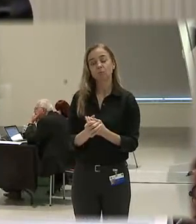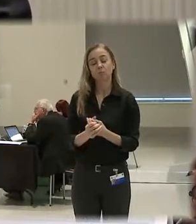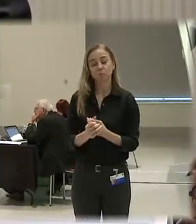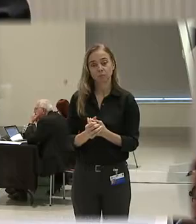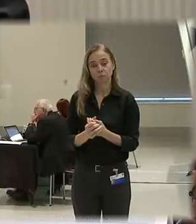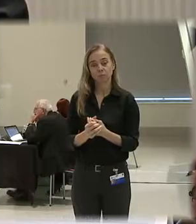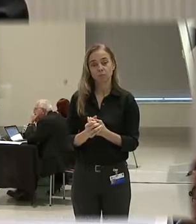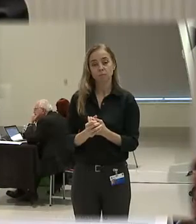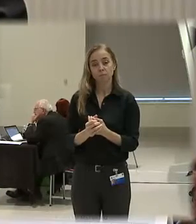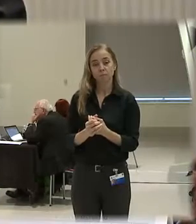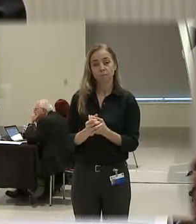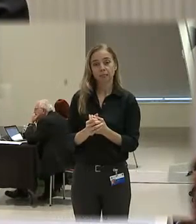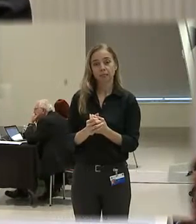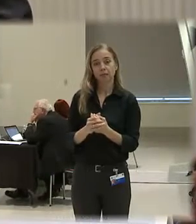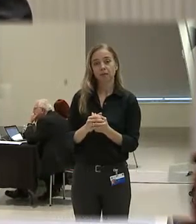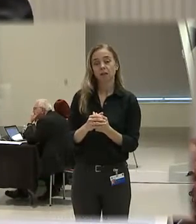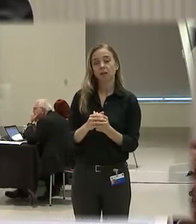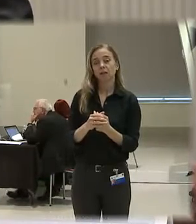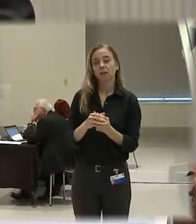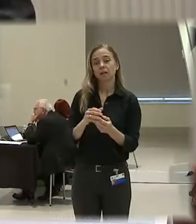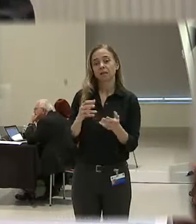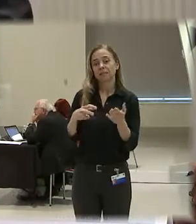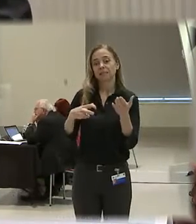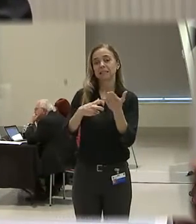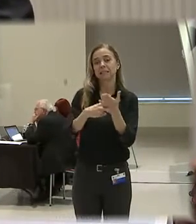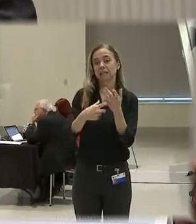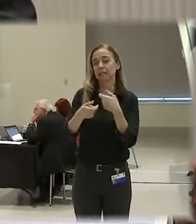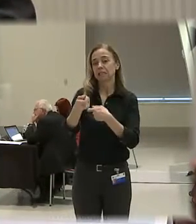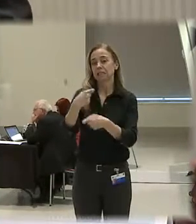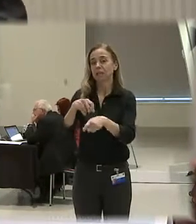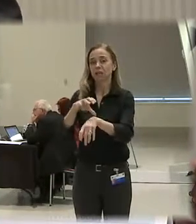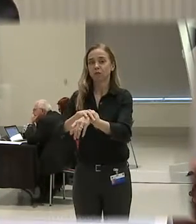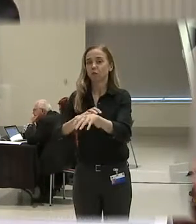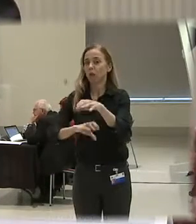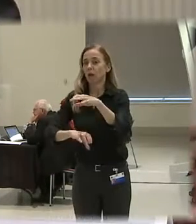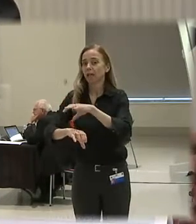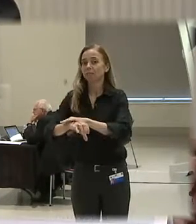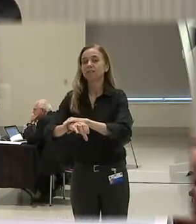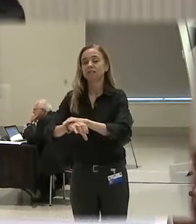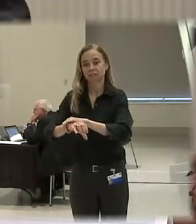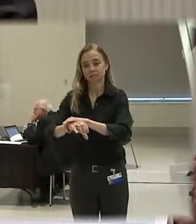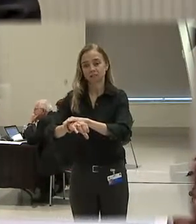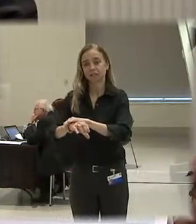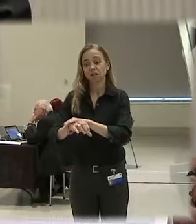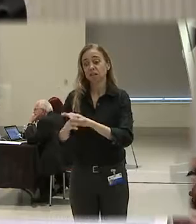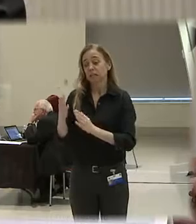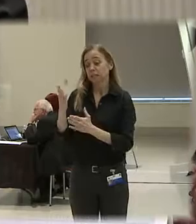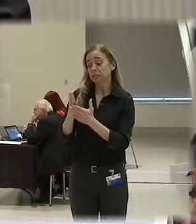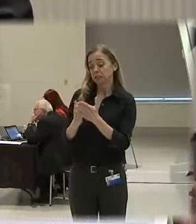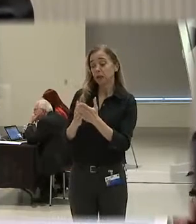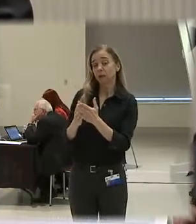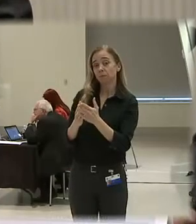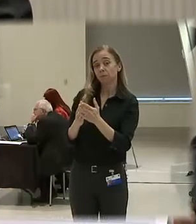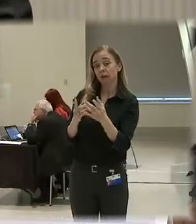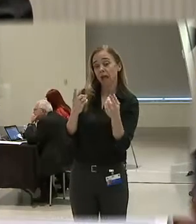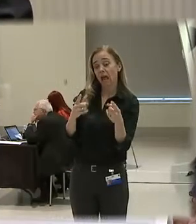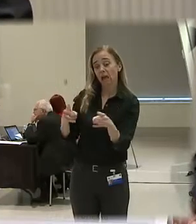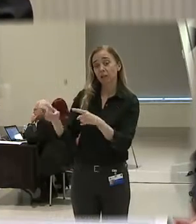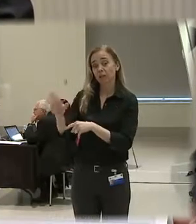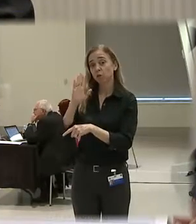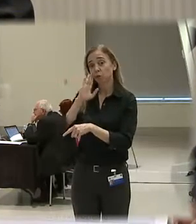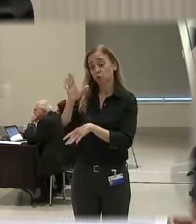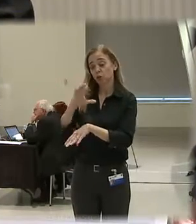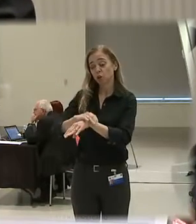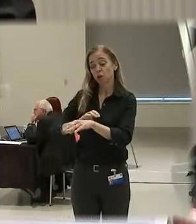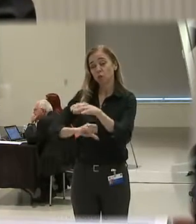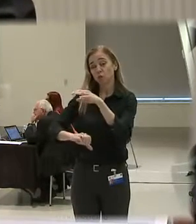For citations in lieu of arrest, many of the offenses that we would actually make arrests for during mass